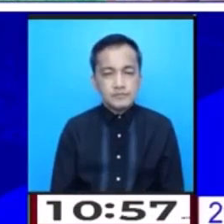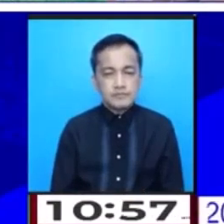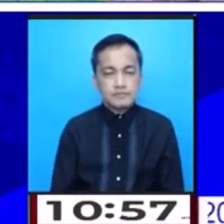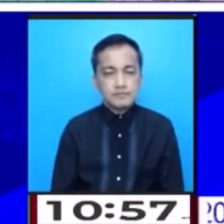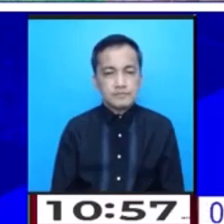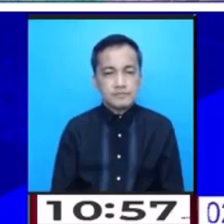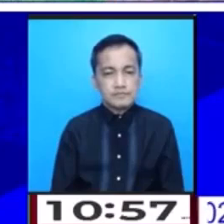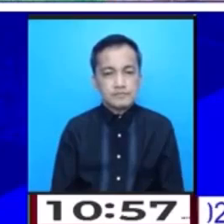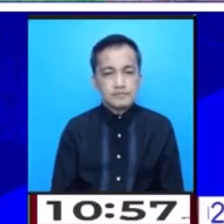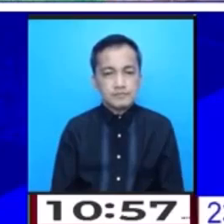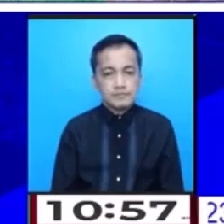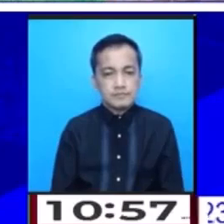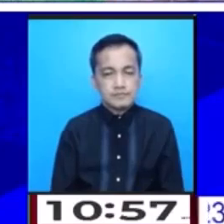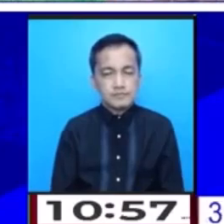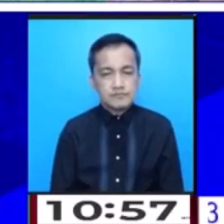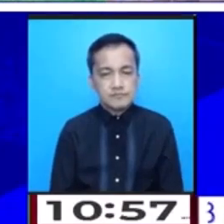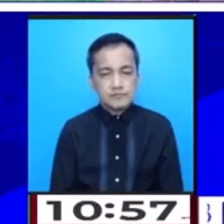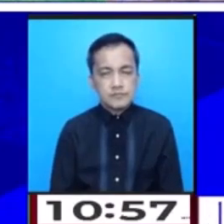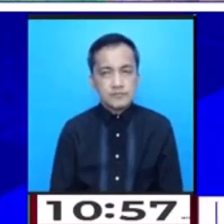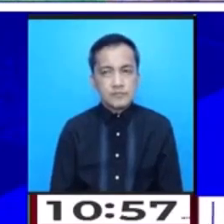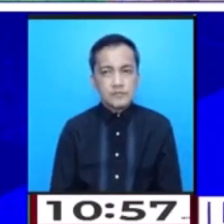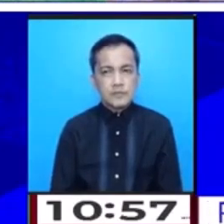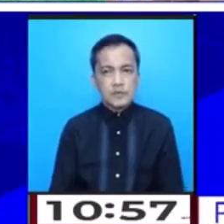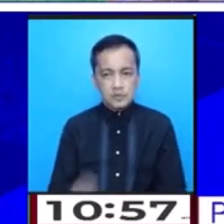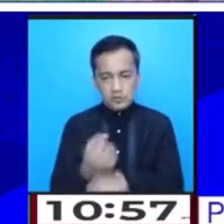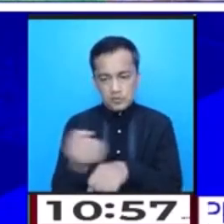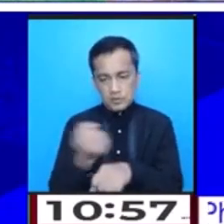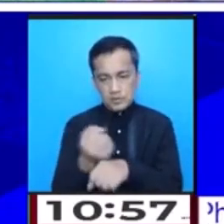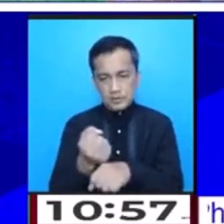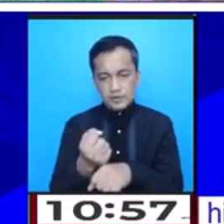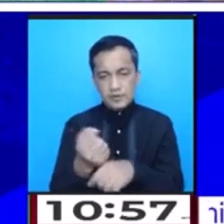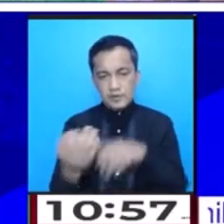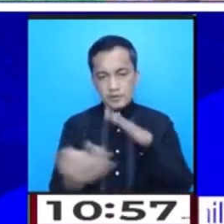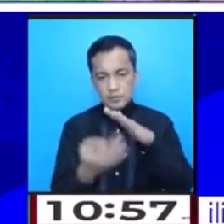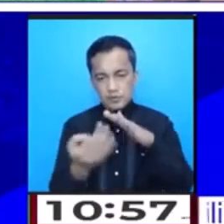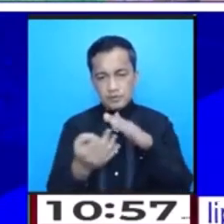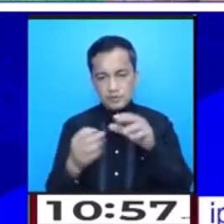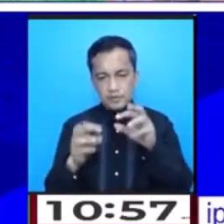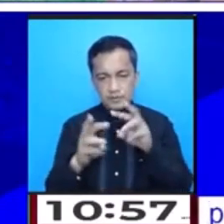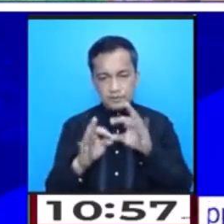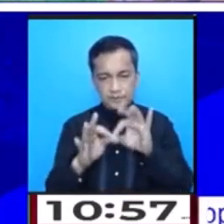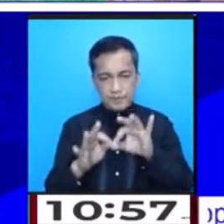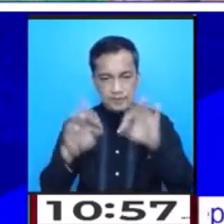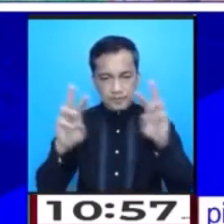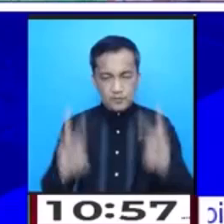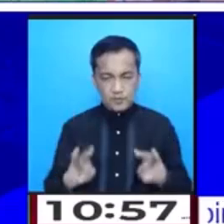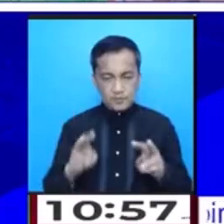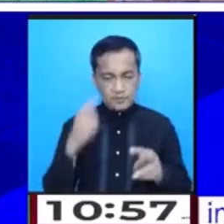a solid fundamental framework for our economic development.